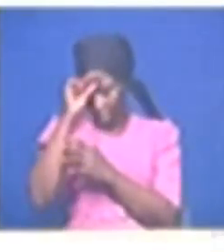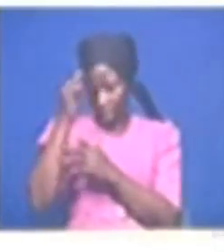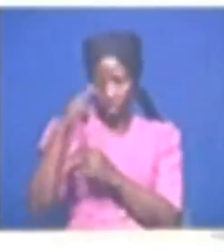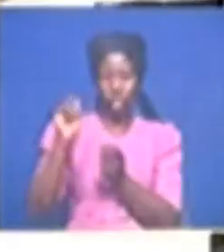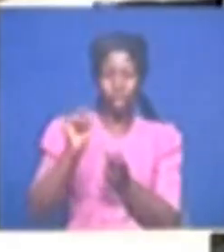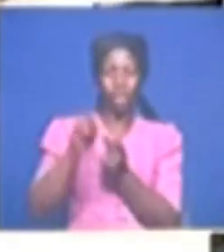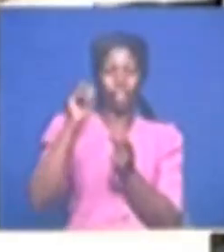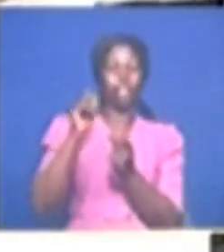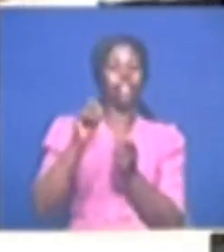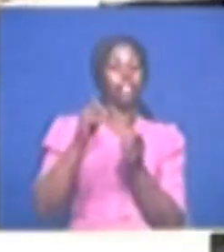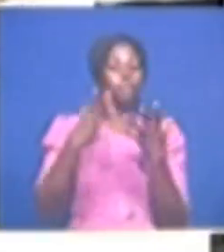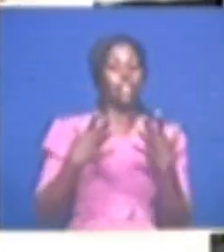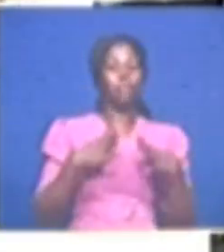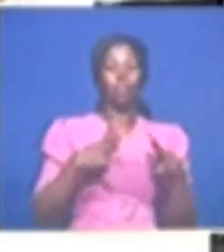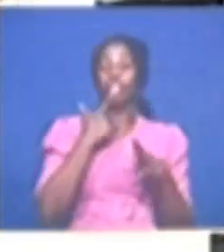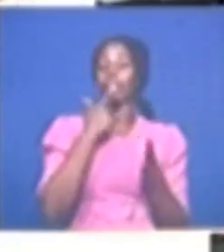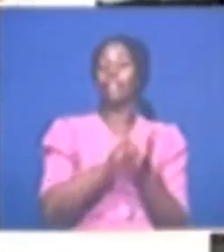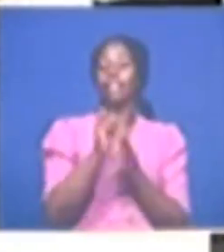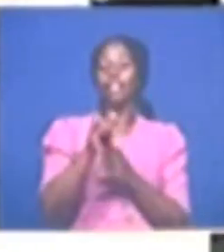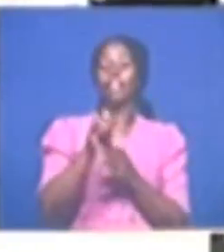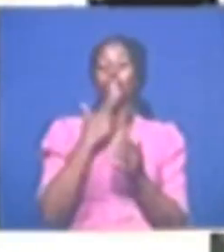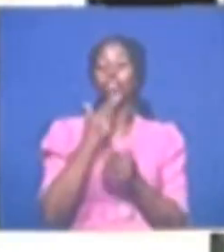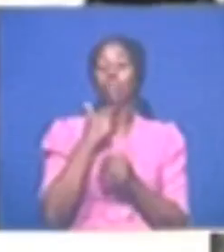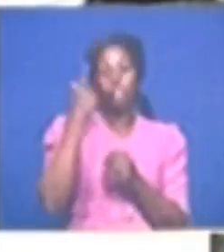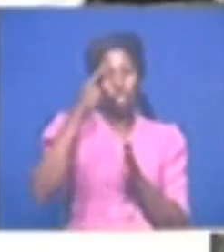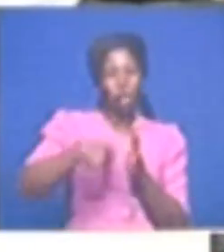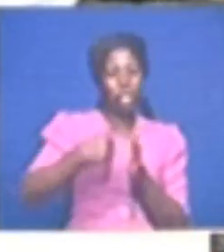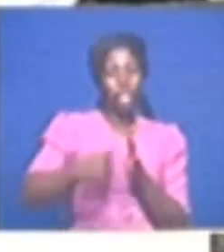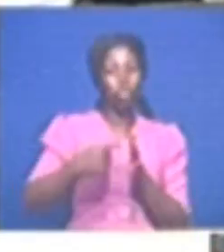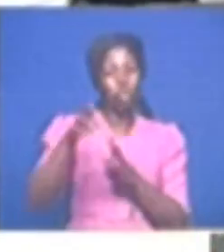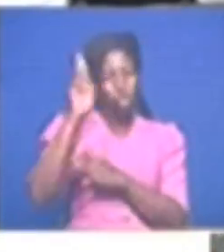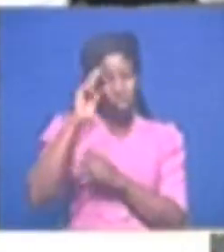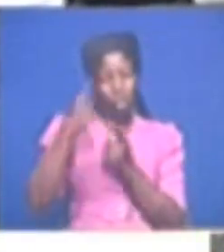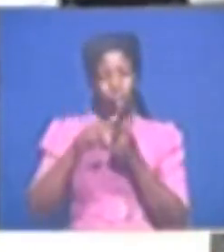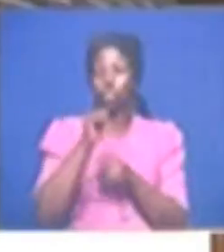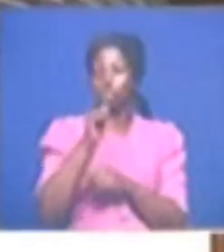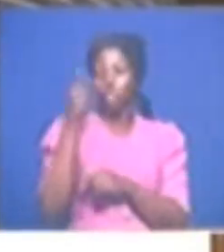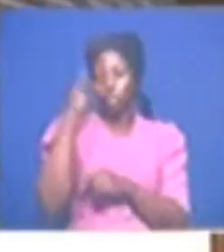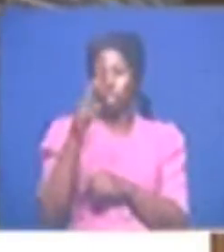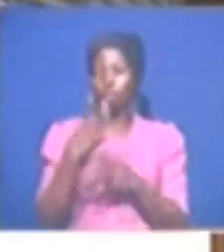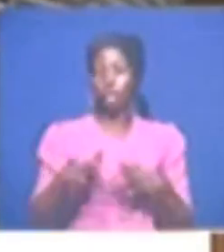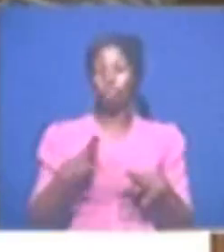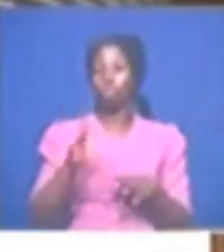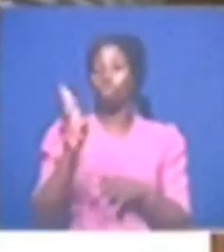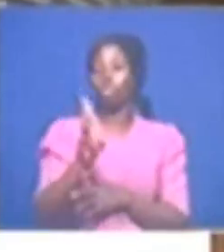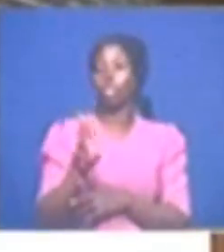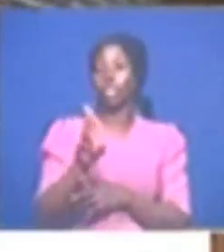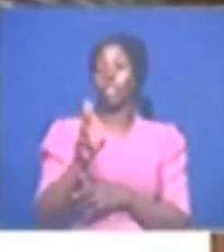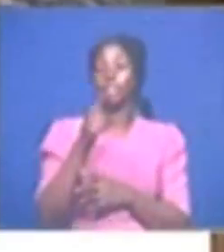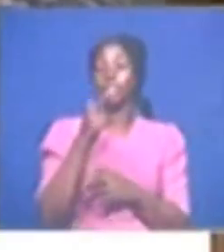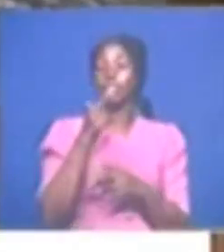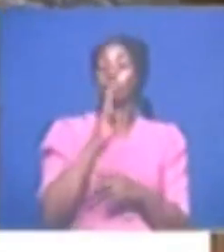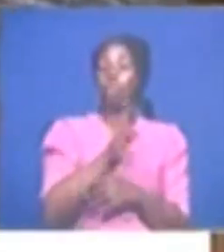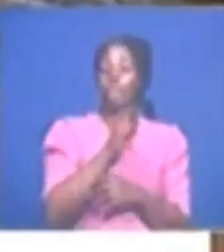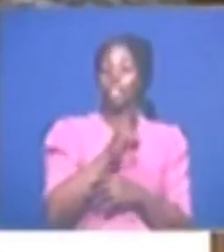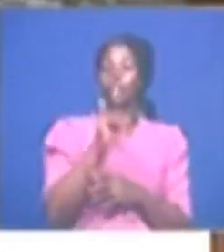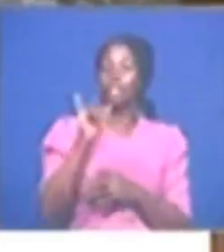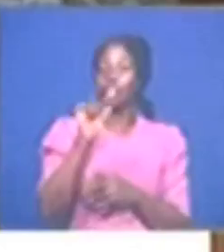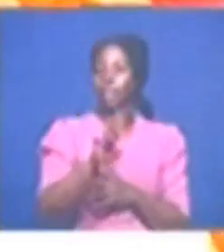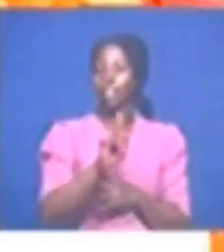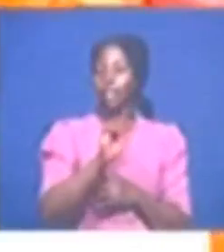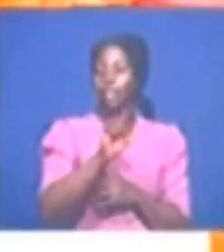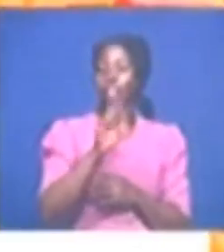for industrial purposes and not for human consumption. Boynet warning those conducting similar businesses that their days are